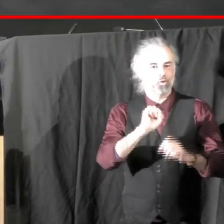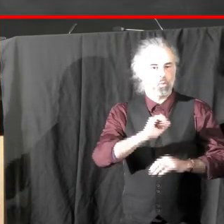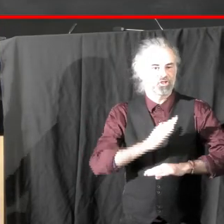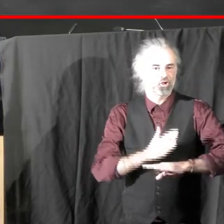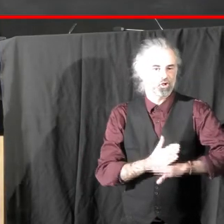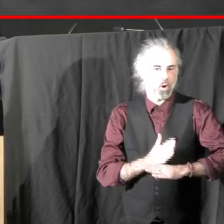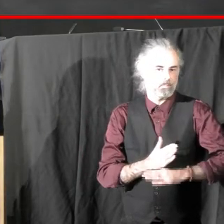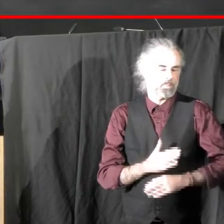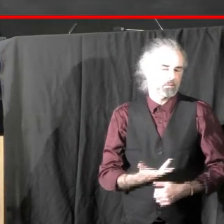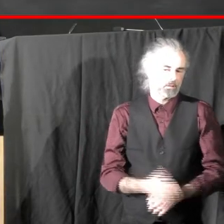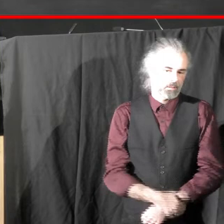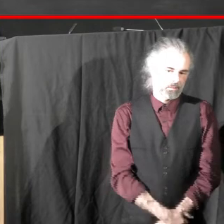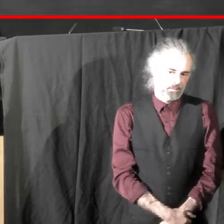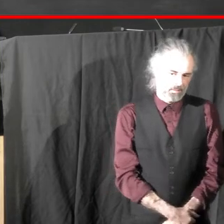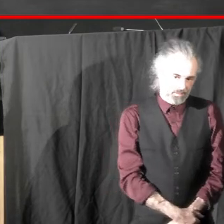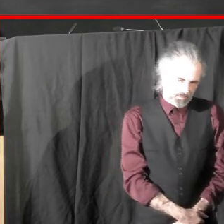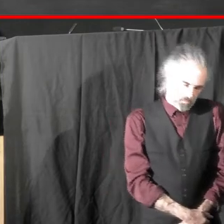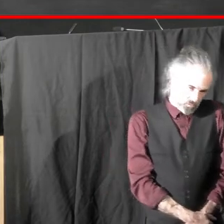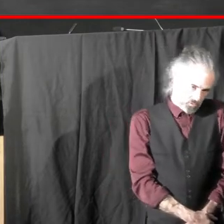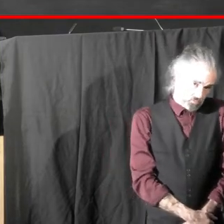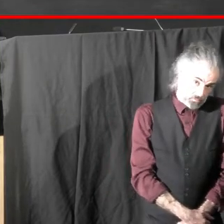I'm sure that never happened.